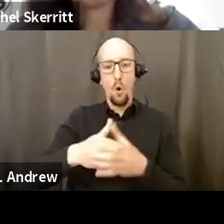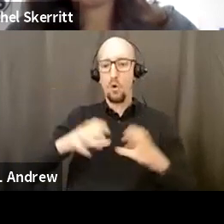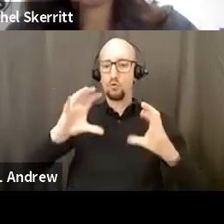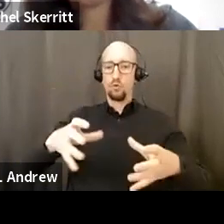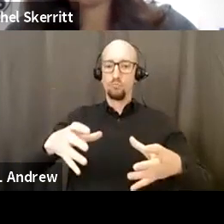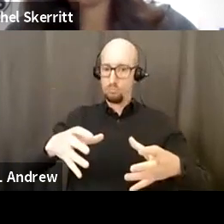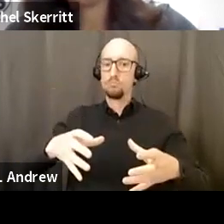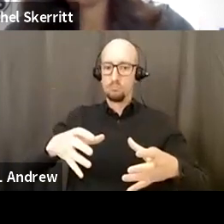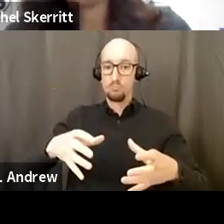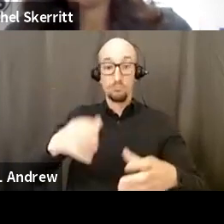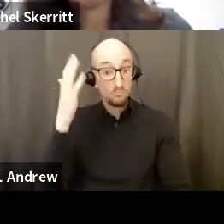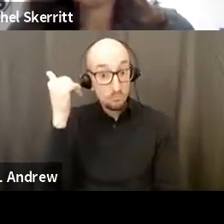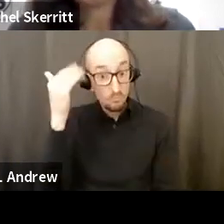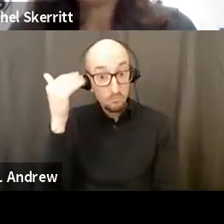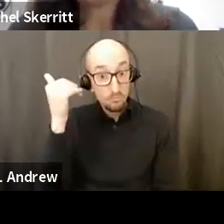because